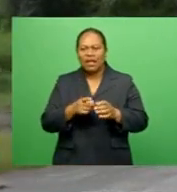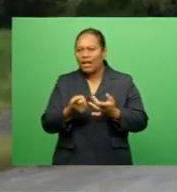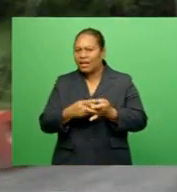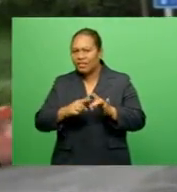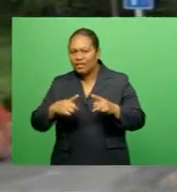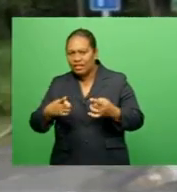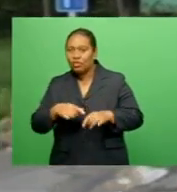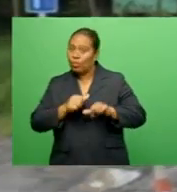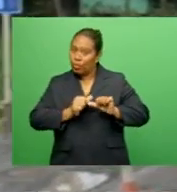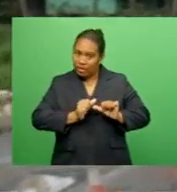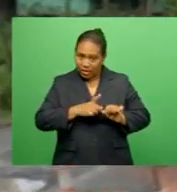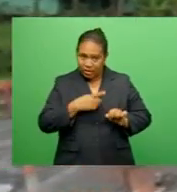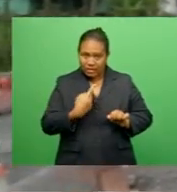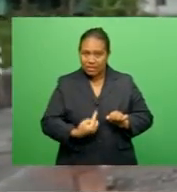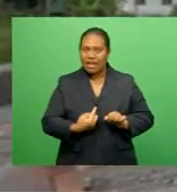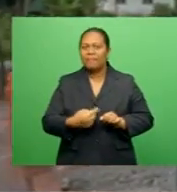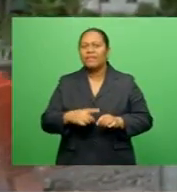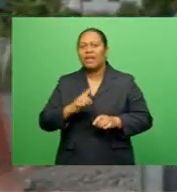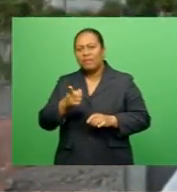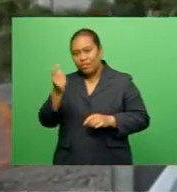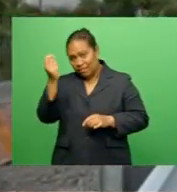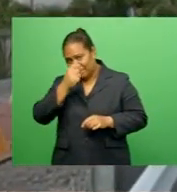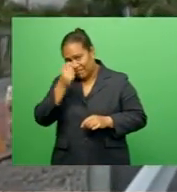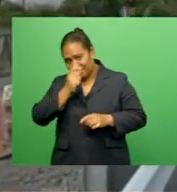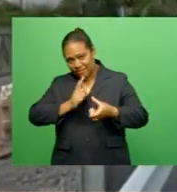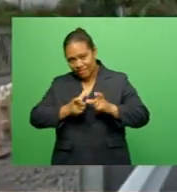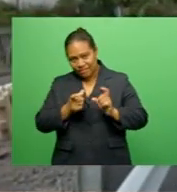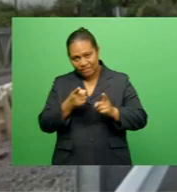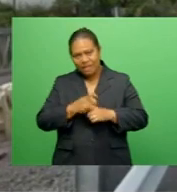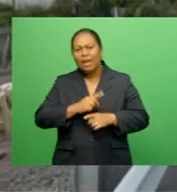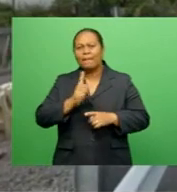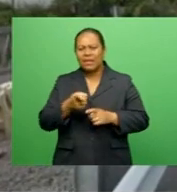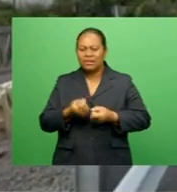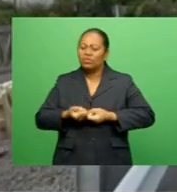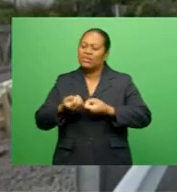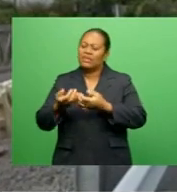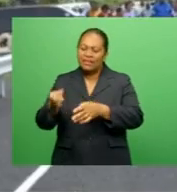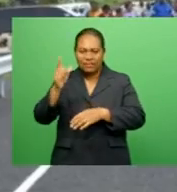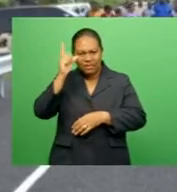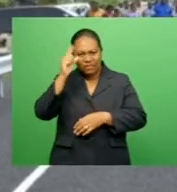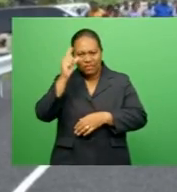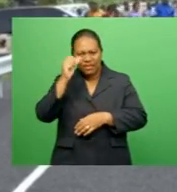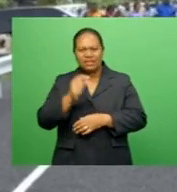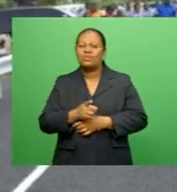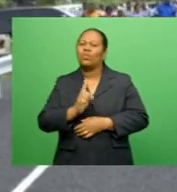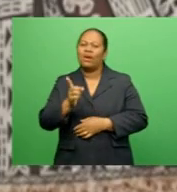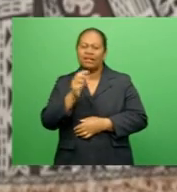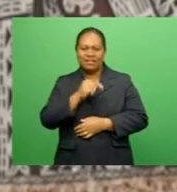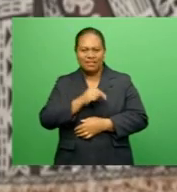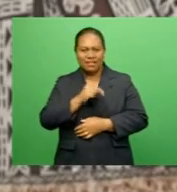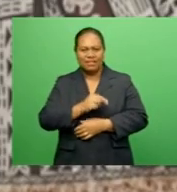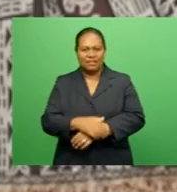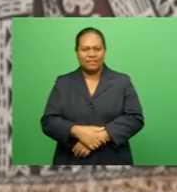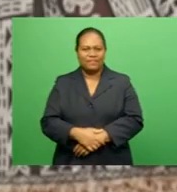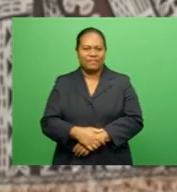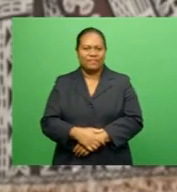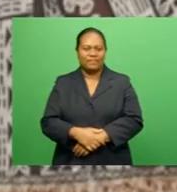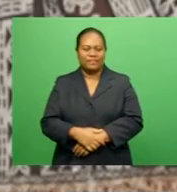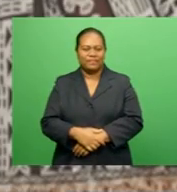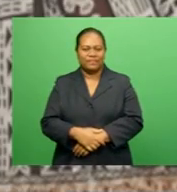just protecting ourselves from the threat of climate change, but also giving Fijians the kind of structures they need. Public